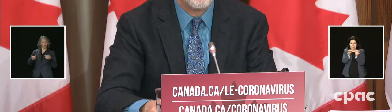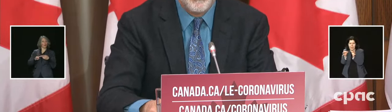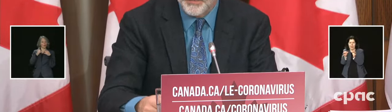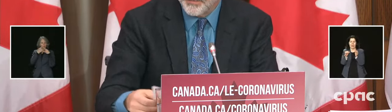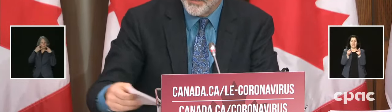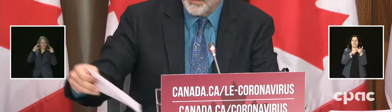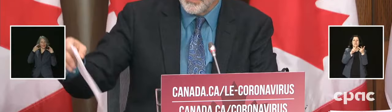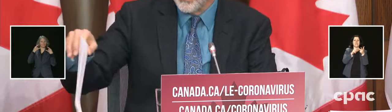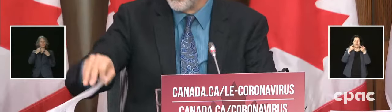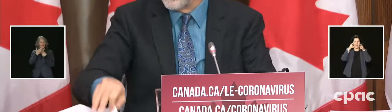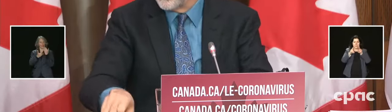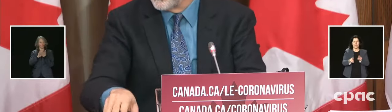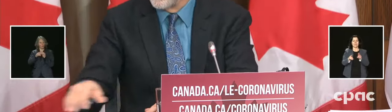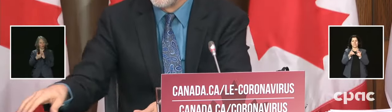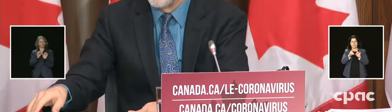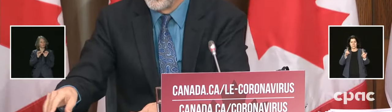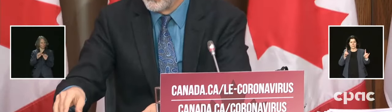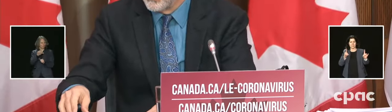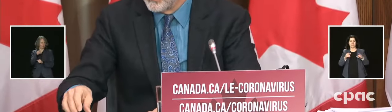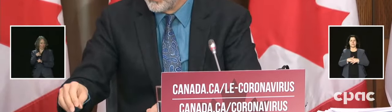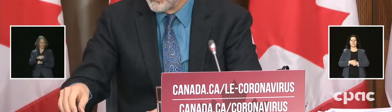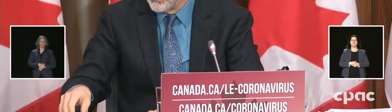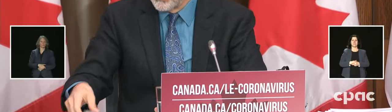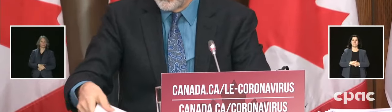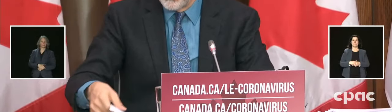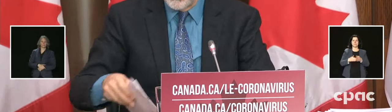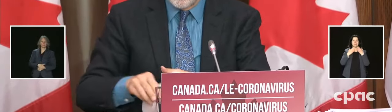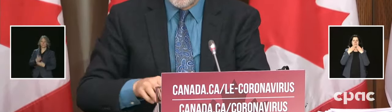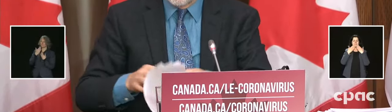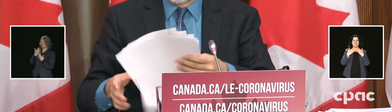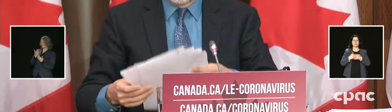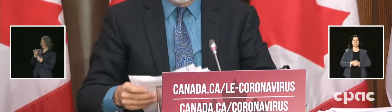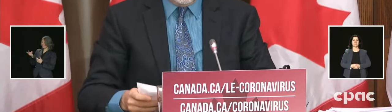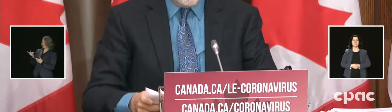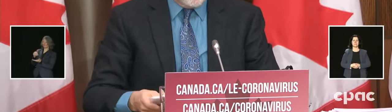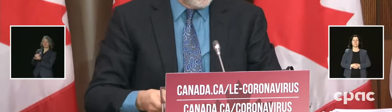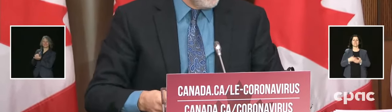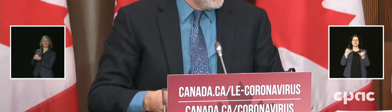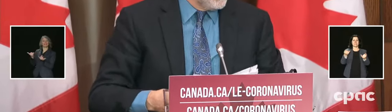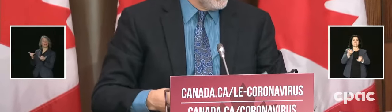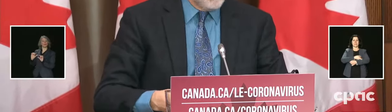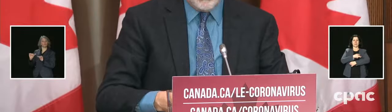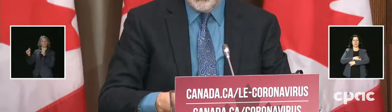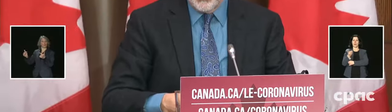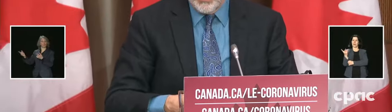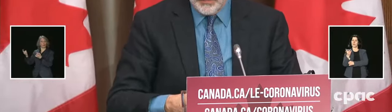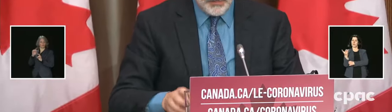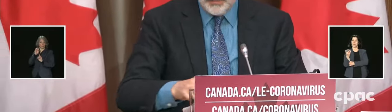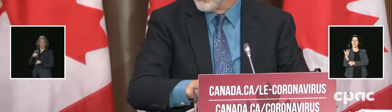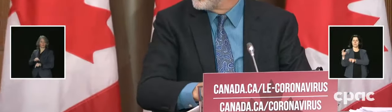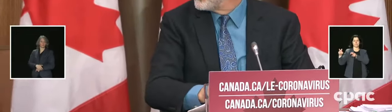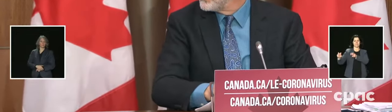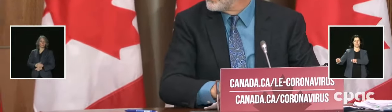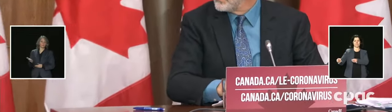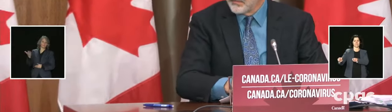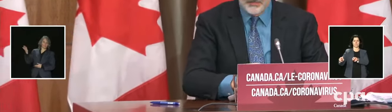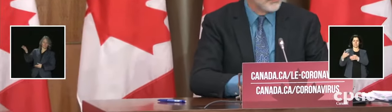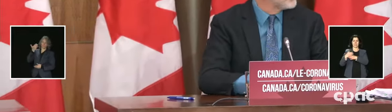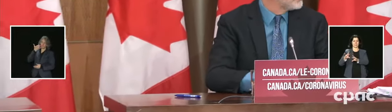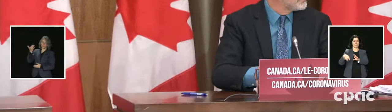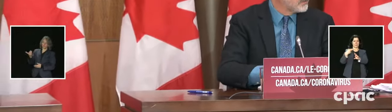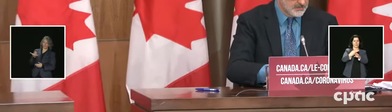Merci. Thank you, doctors. The doctors will now be ready to take your questions. We'll open the line to questions. Vous pouvez